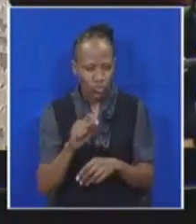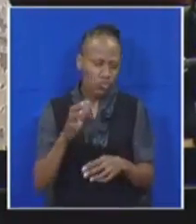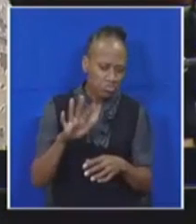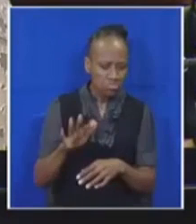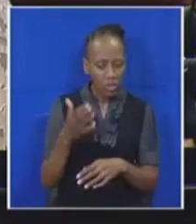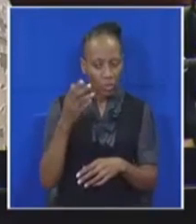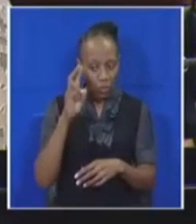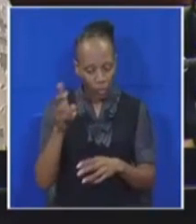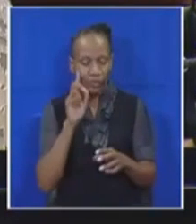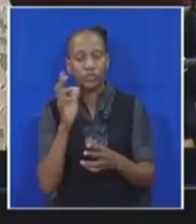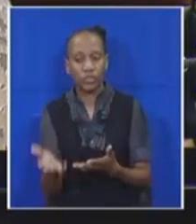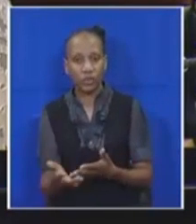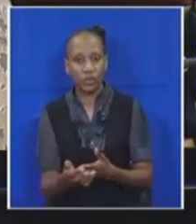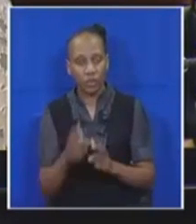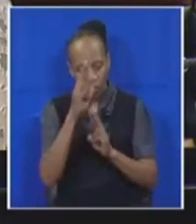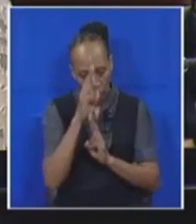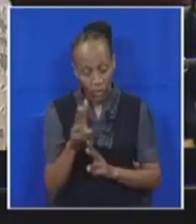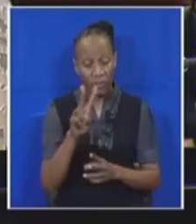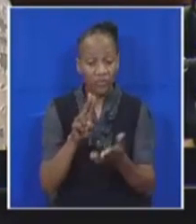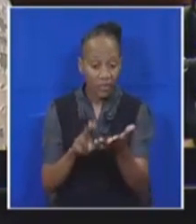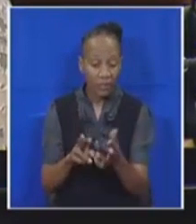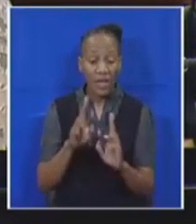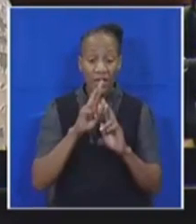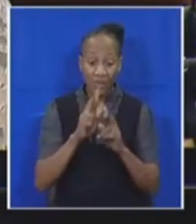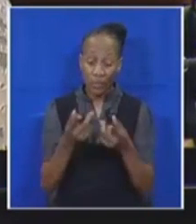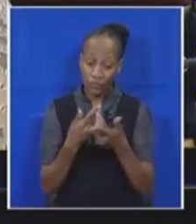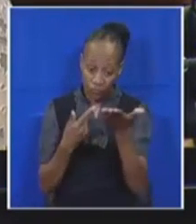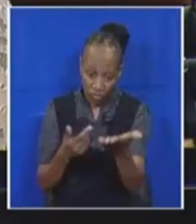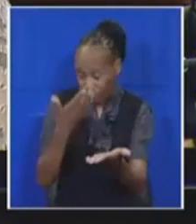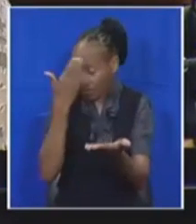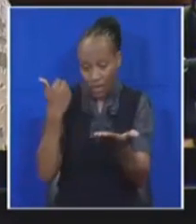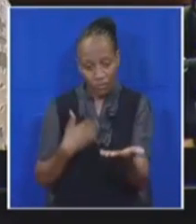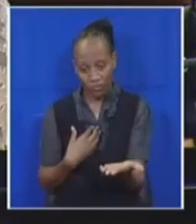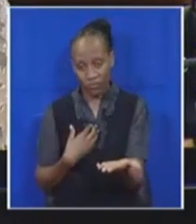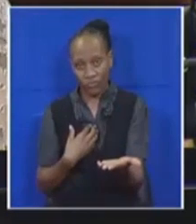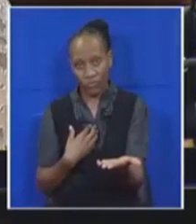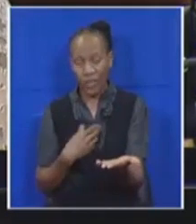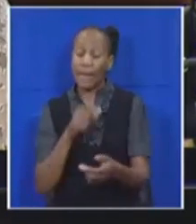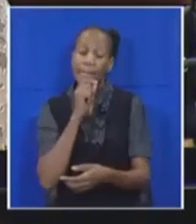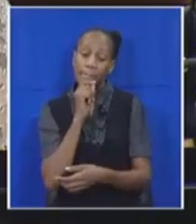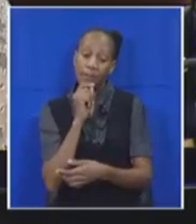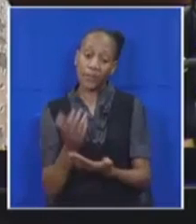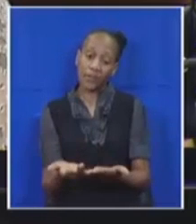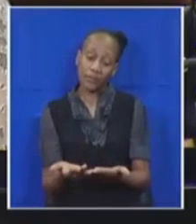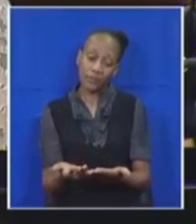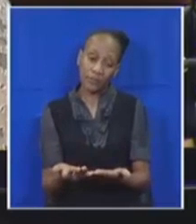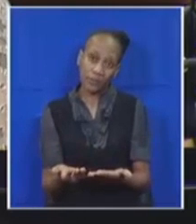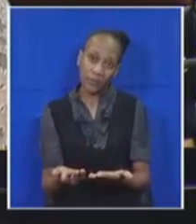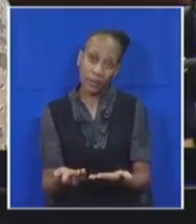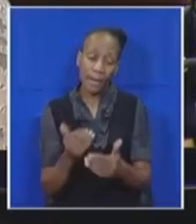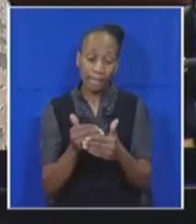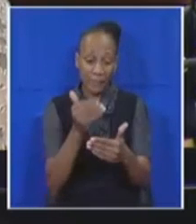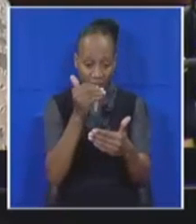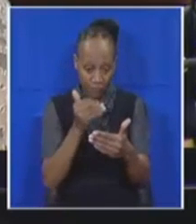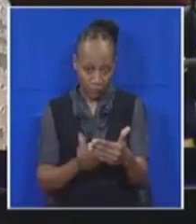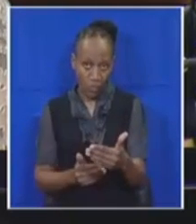know whether this house has received a report from you, which means that before that house, this house,